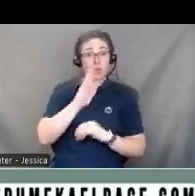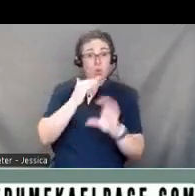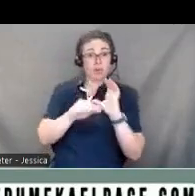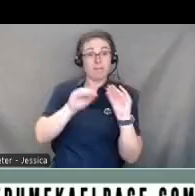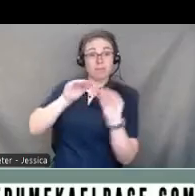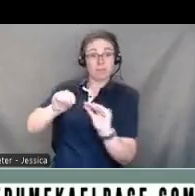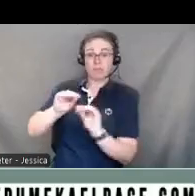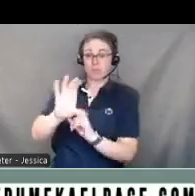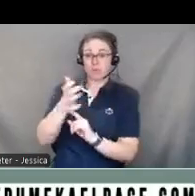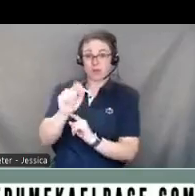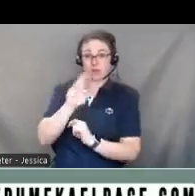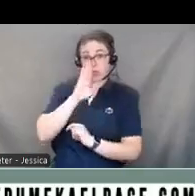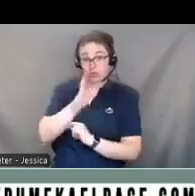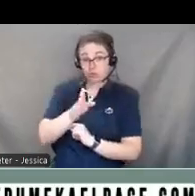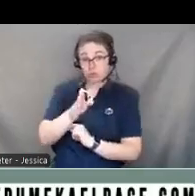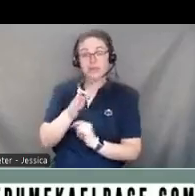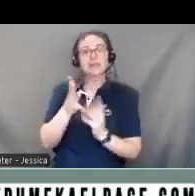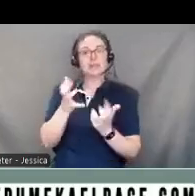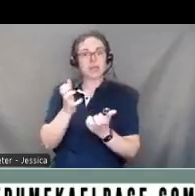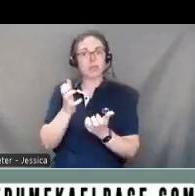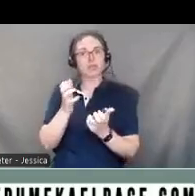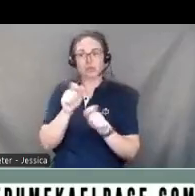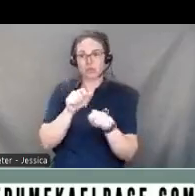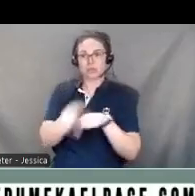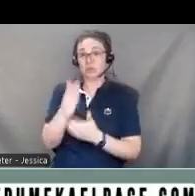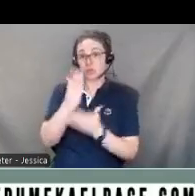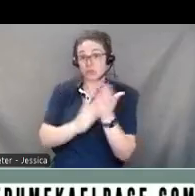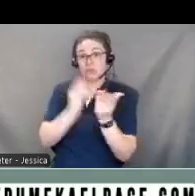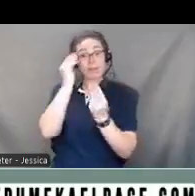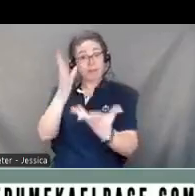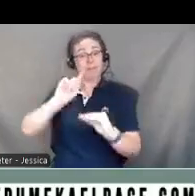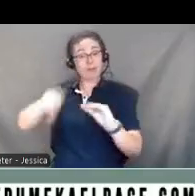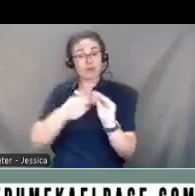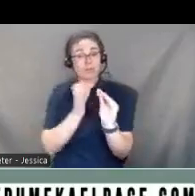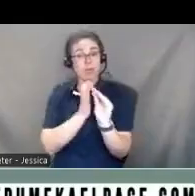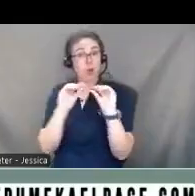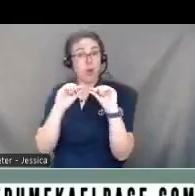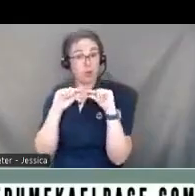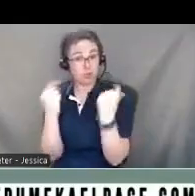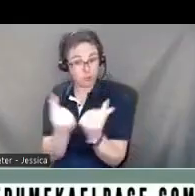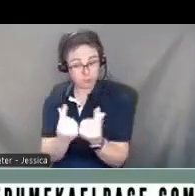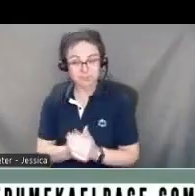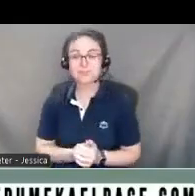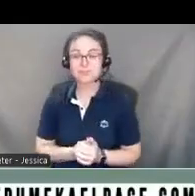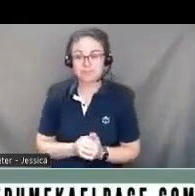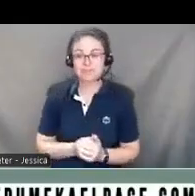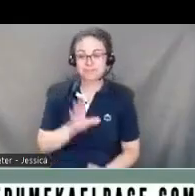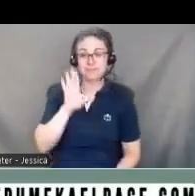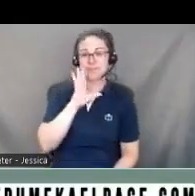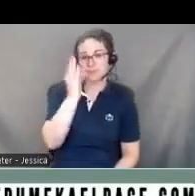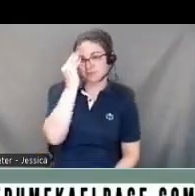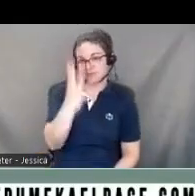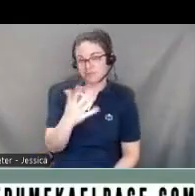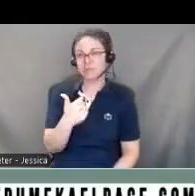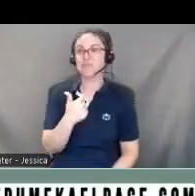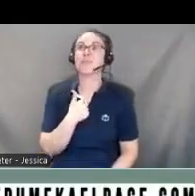do it just to me. I would like to bring you on board and send you some information about our group. But what I will tell you is